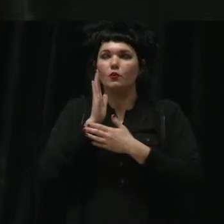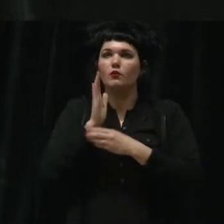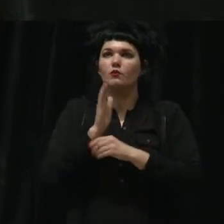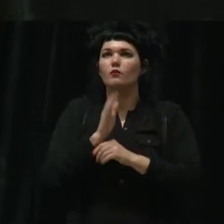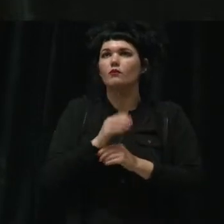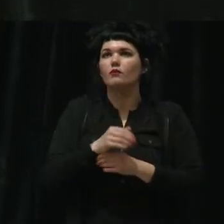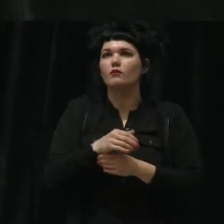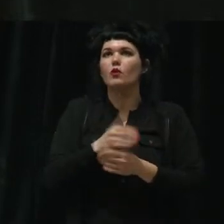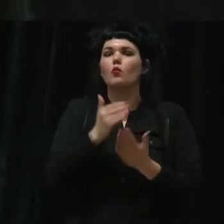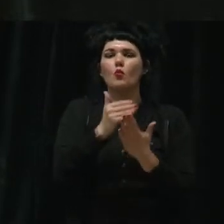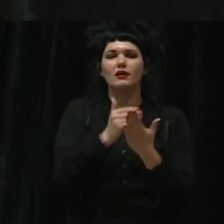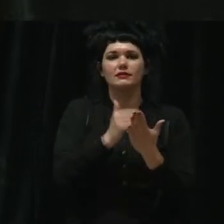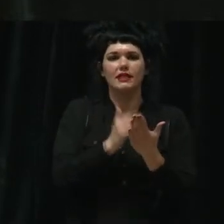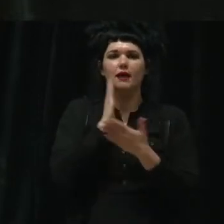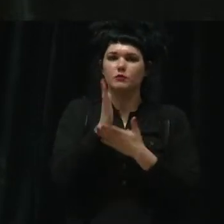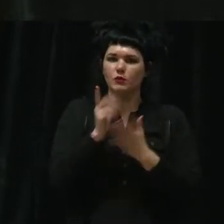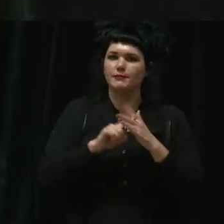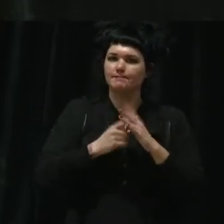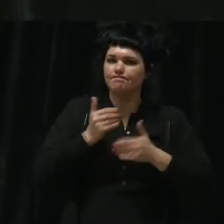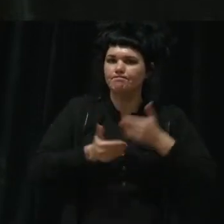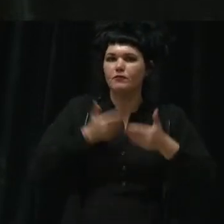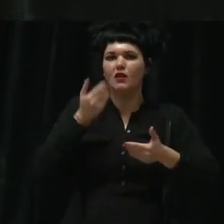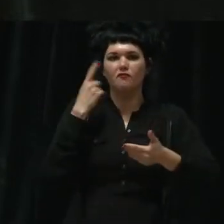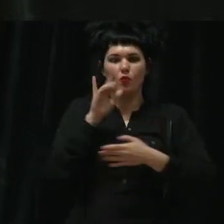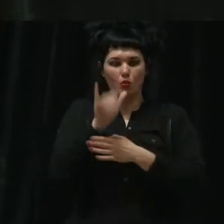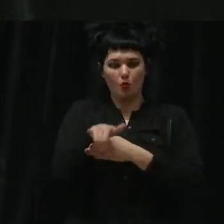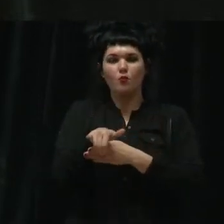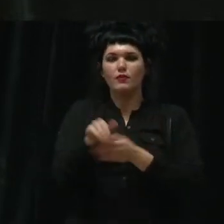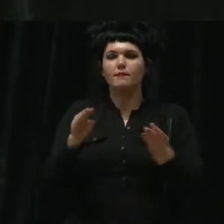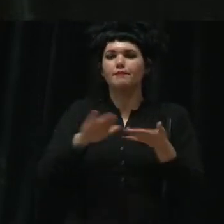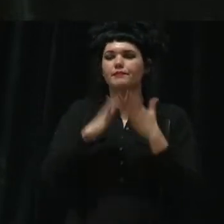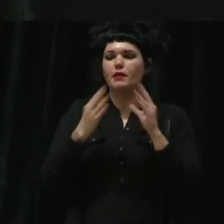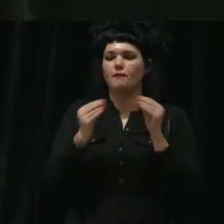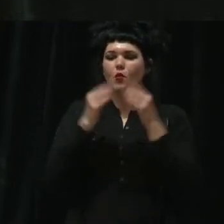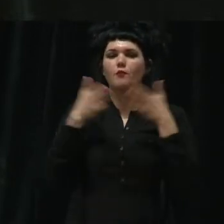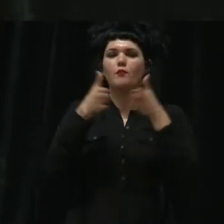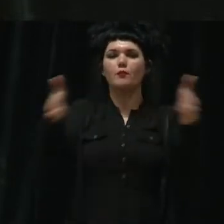what steps will be taken to make those processes broader.